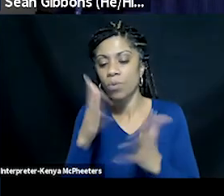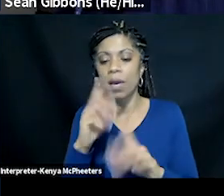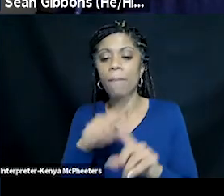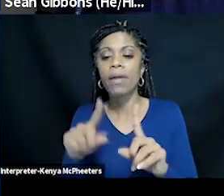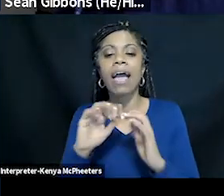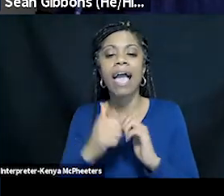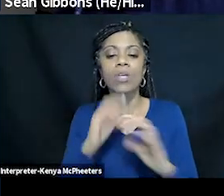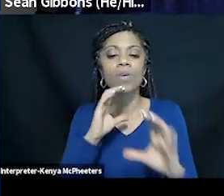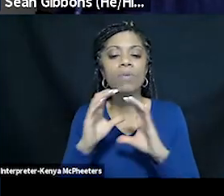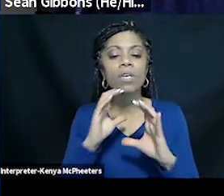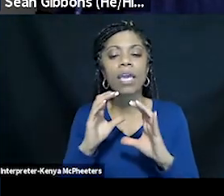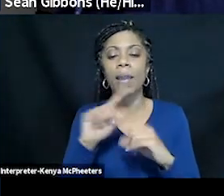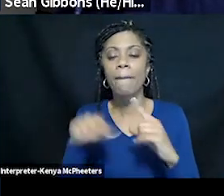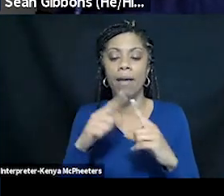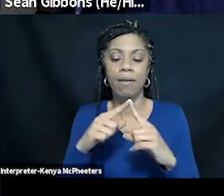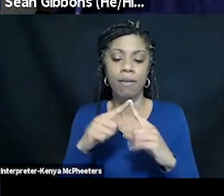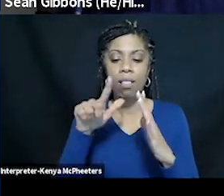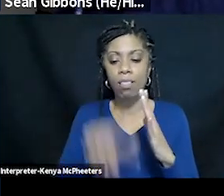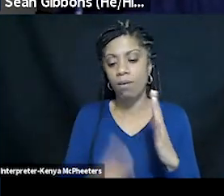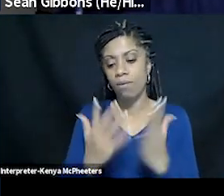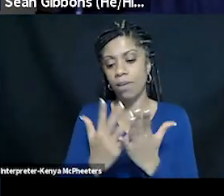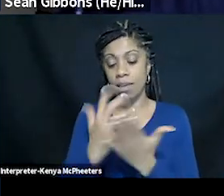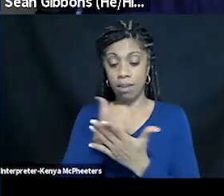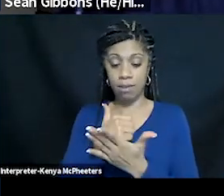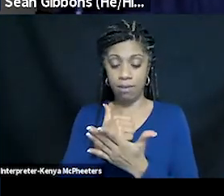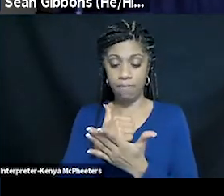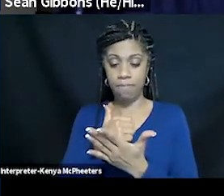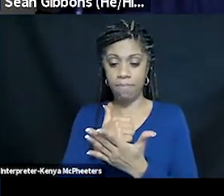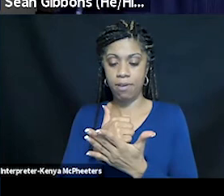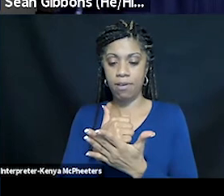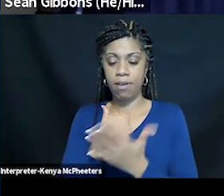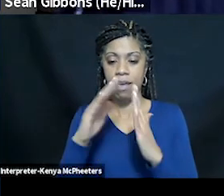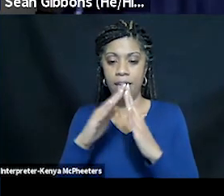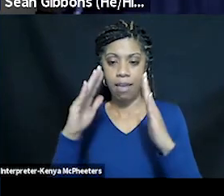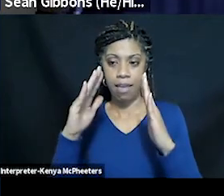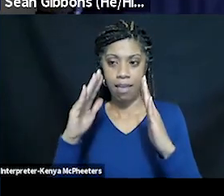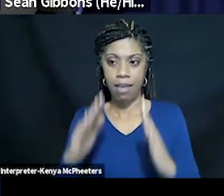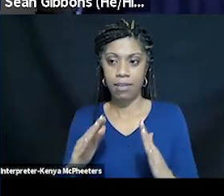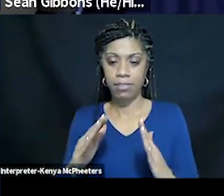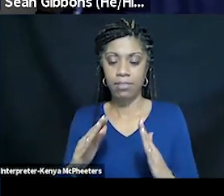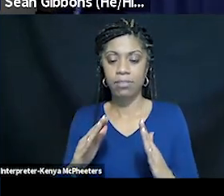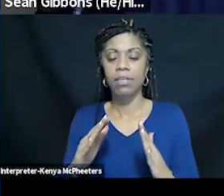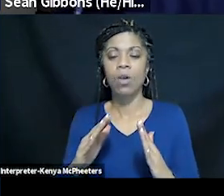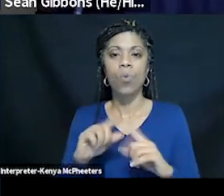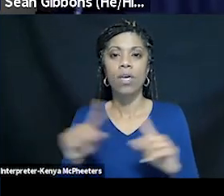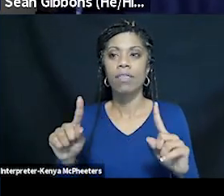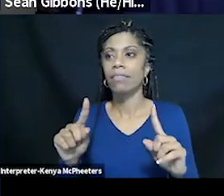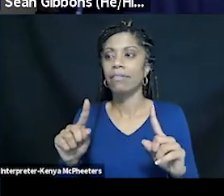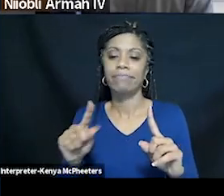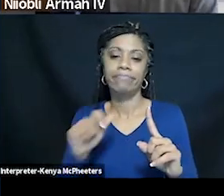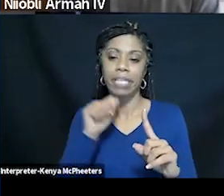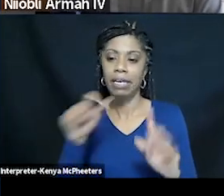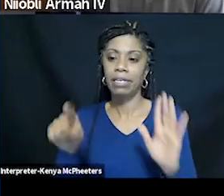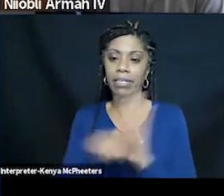about low-income households or communities impacted by divestment in a non-deficit framing model?